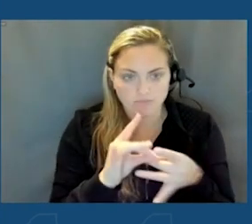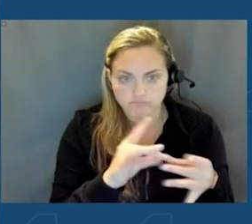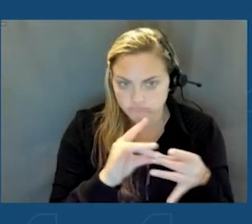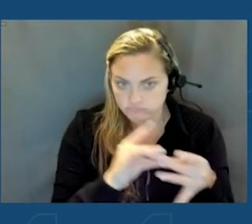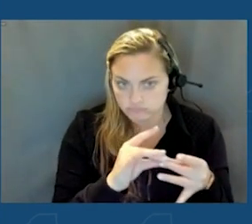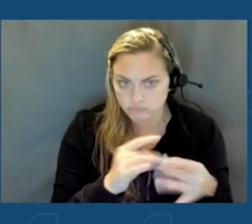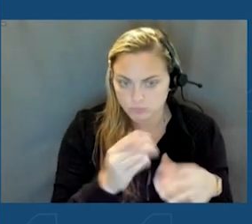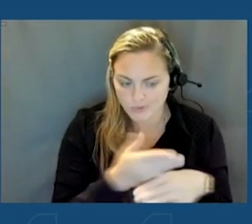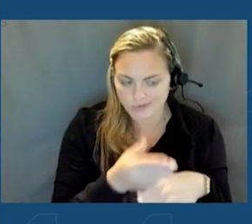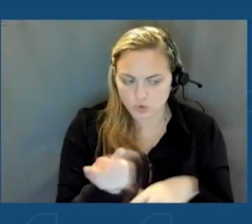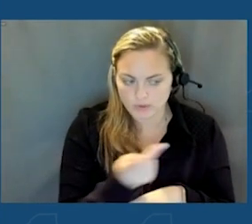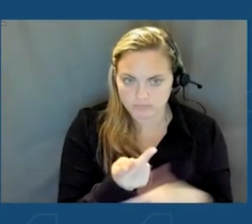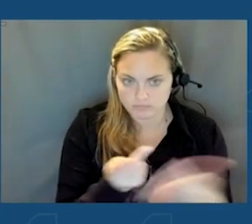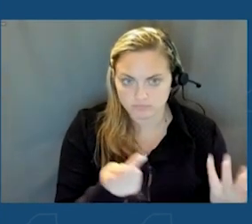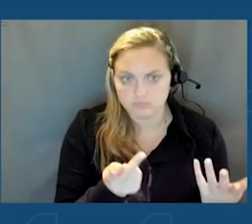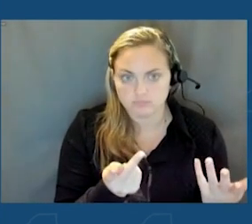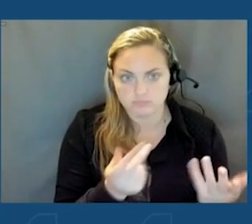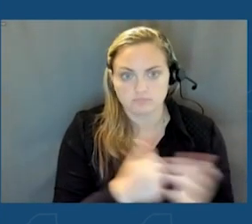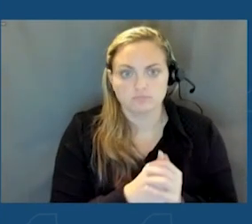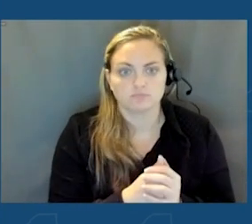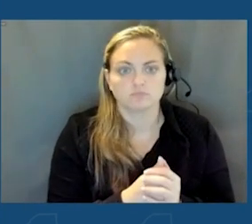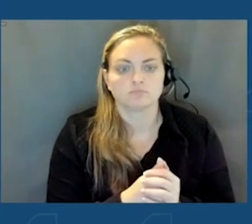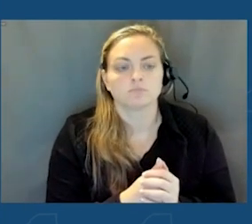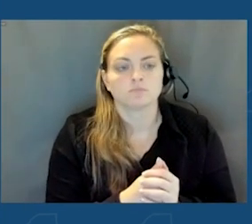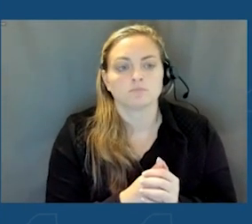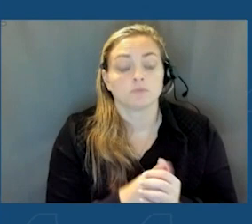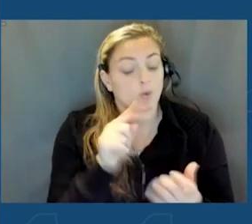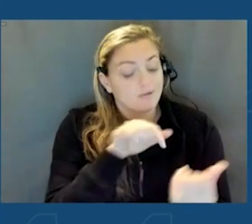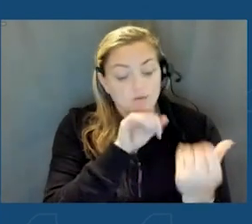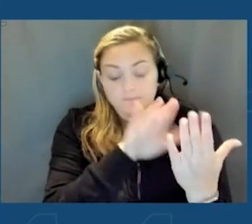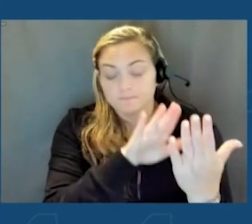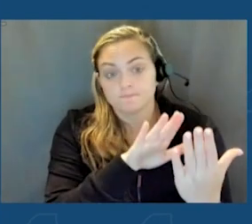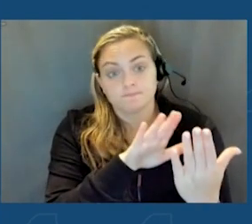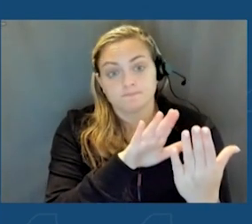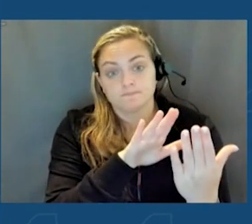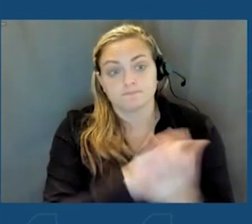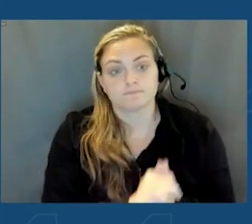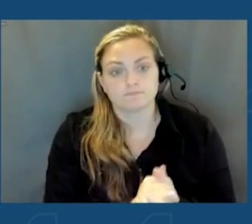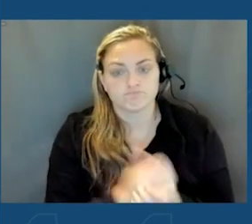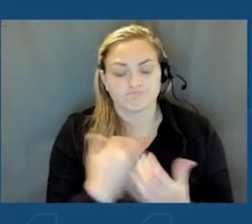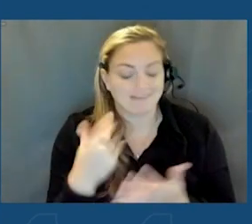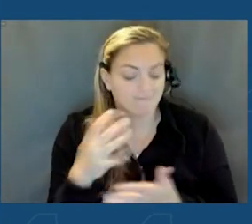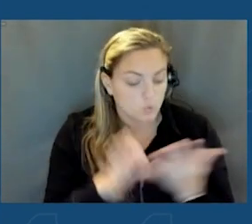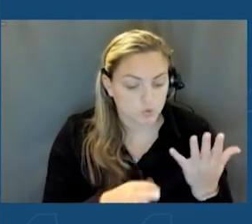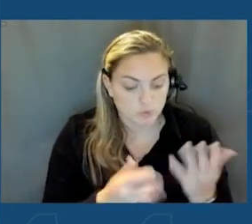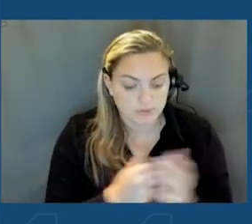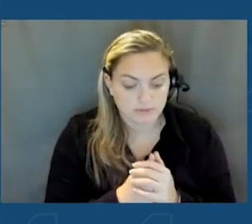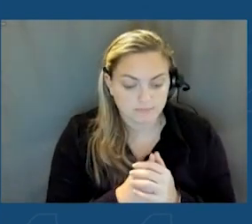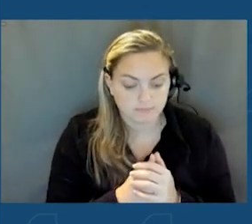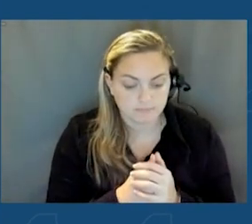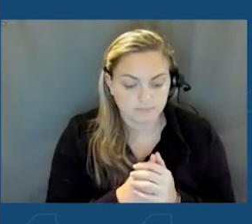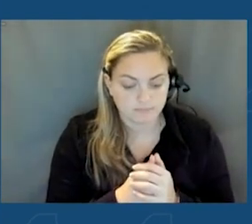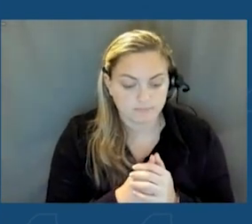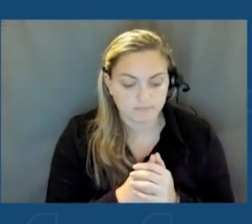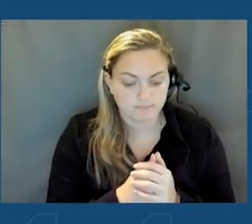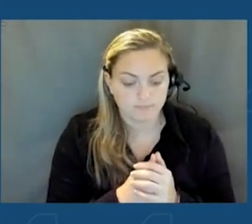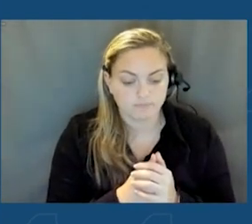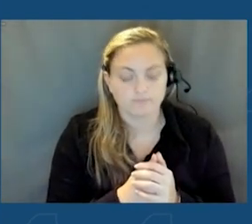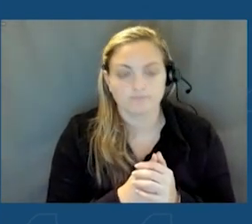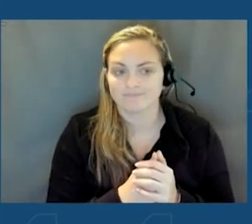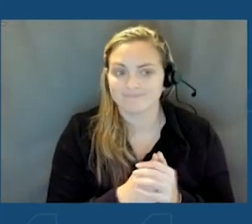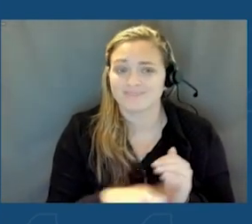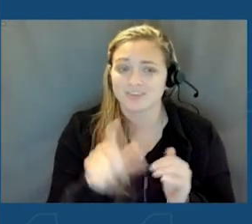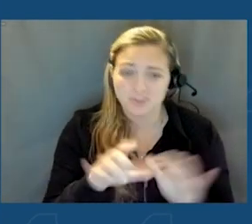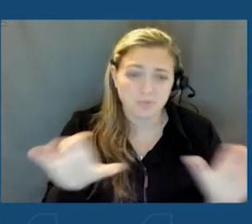that than there had been. So we have to address this head on. We have no choice. It's the right thing to do. Should have been done a long